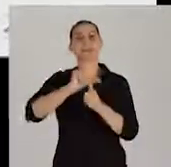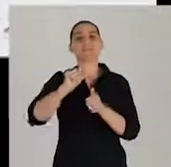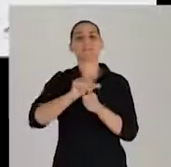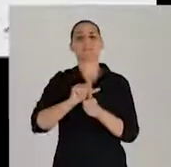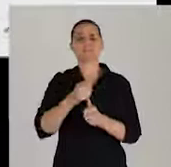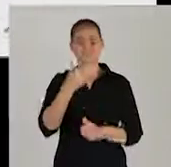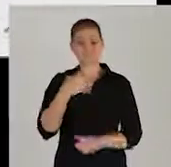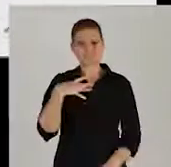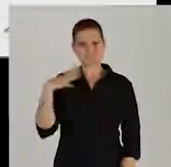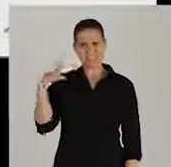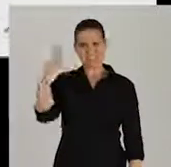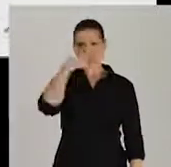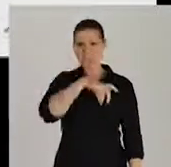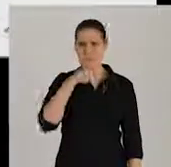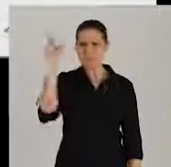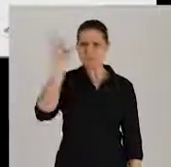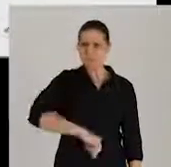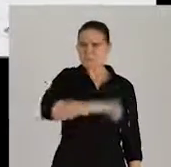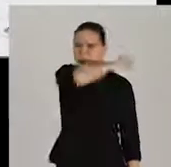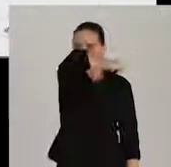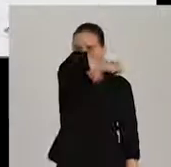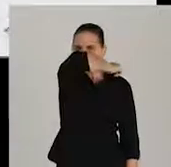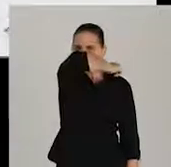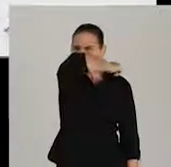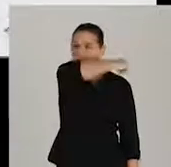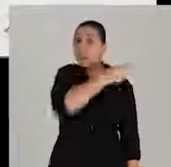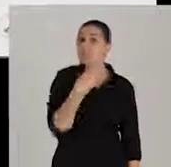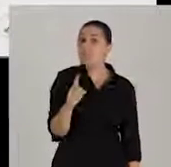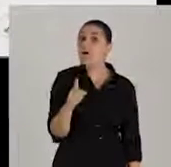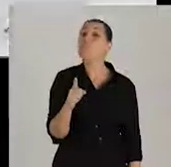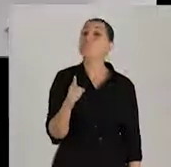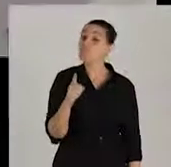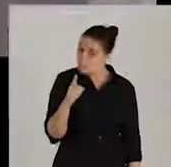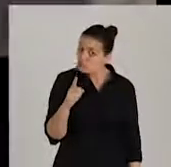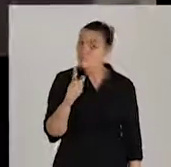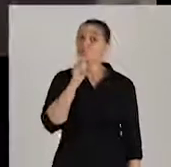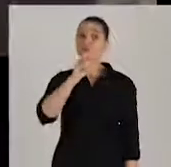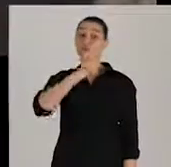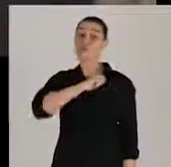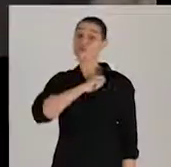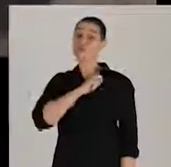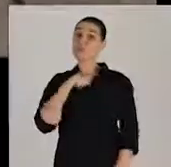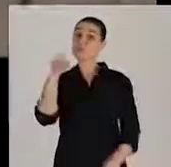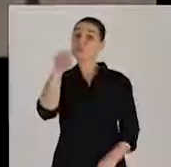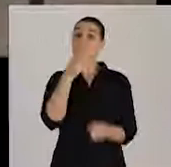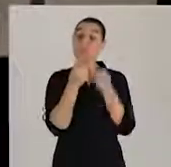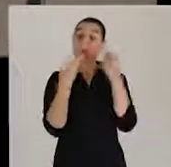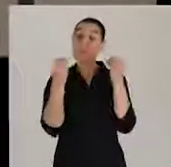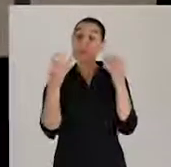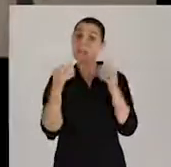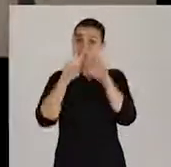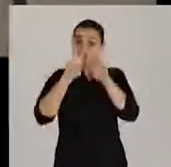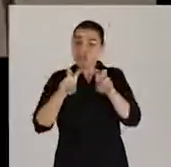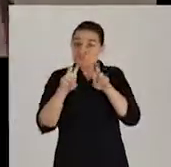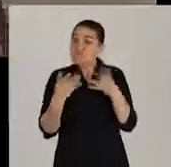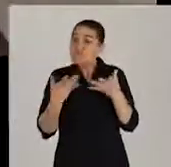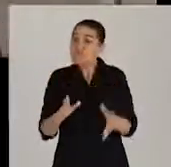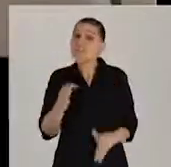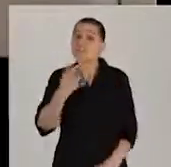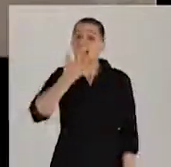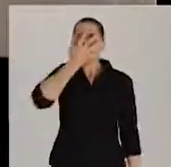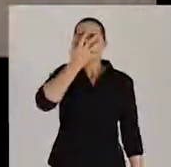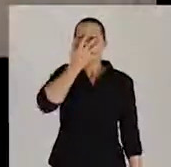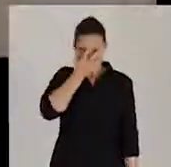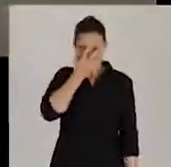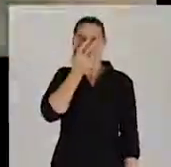seem strange, but infection control experts recommend this technique as safer than coughing or sneezing into the